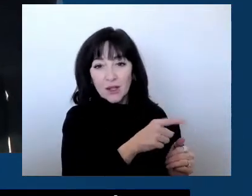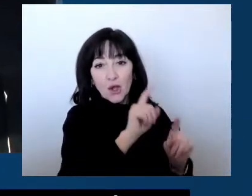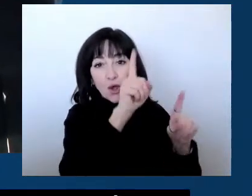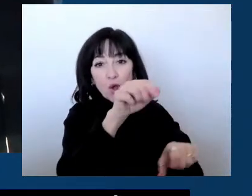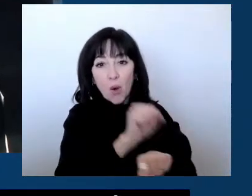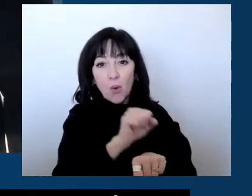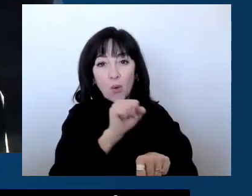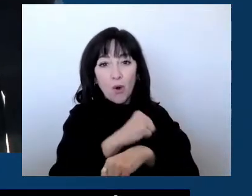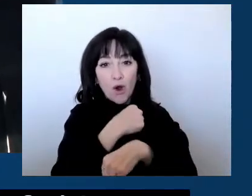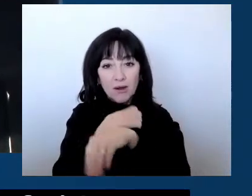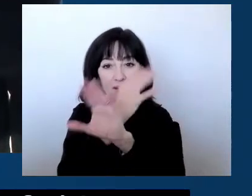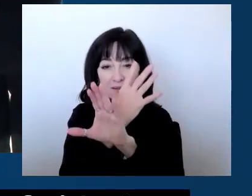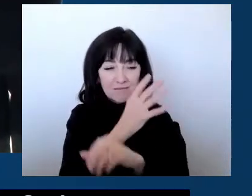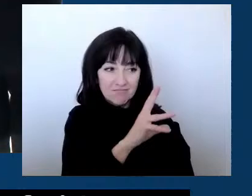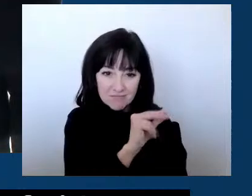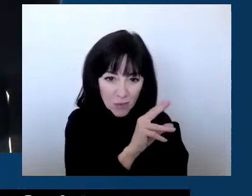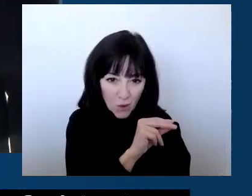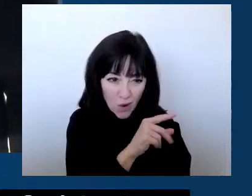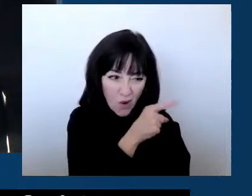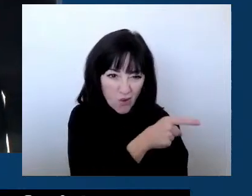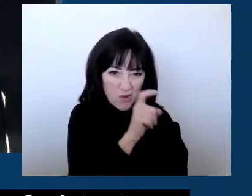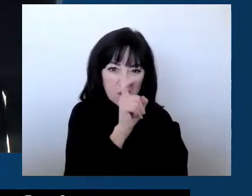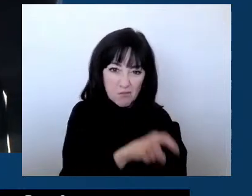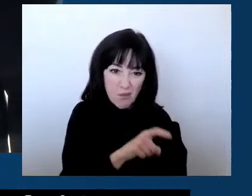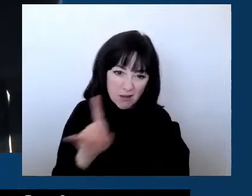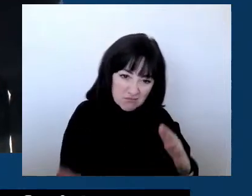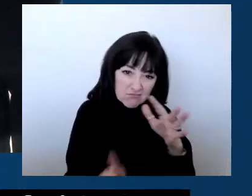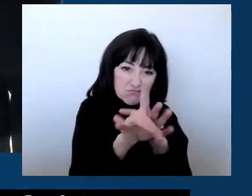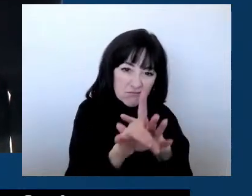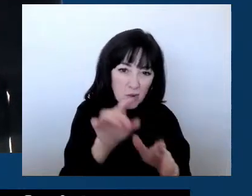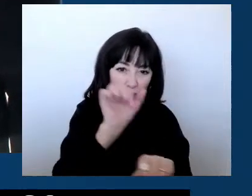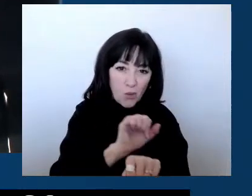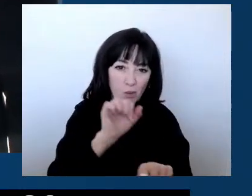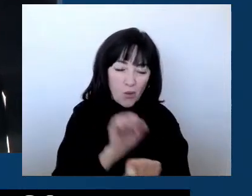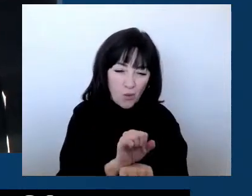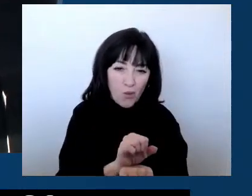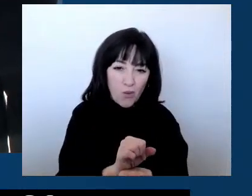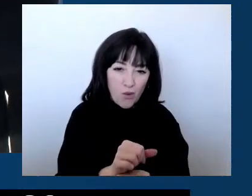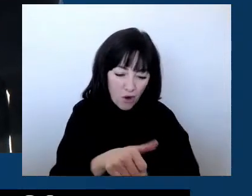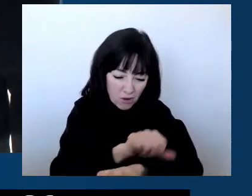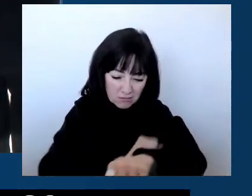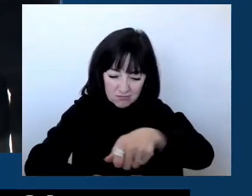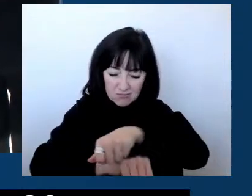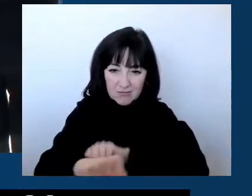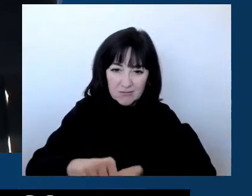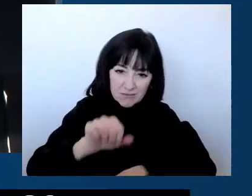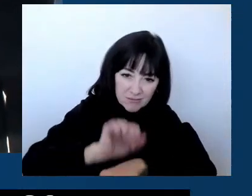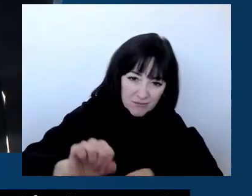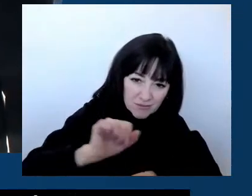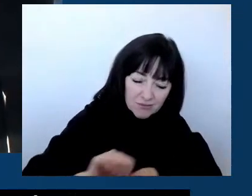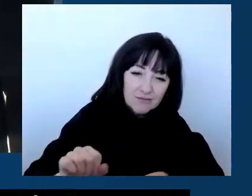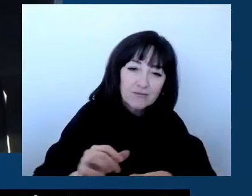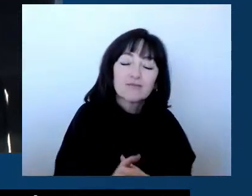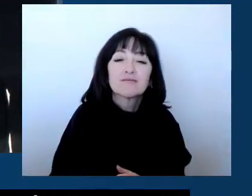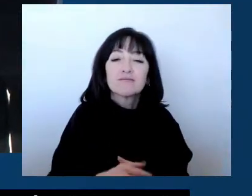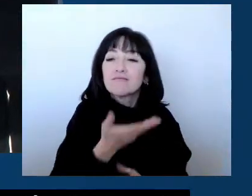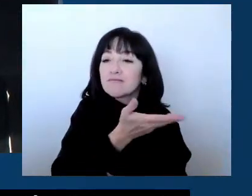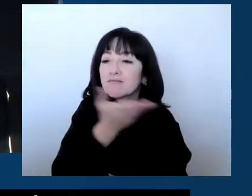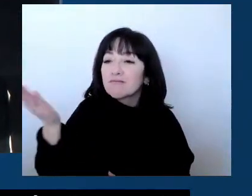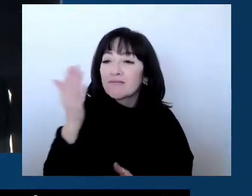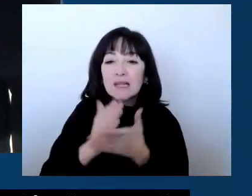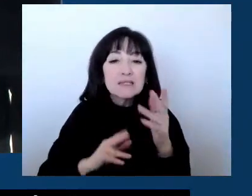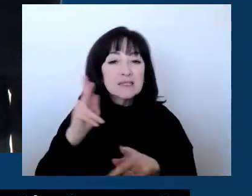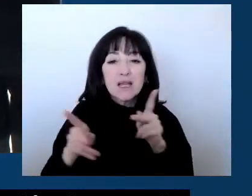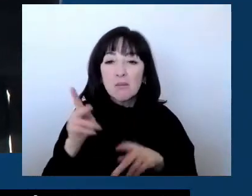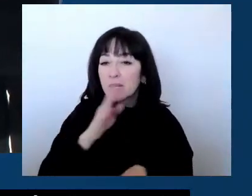And neither does anybody else who you're helping to get to where they need to be. And even people who may never board one of these buses.